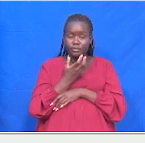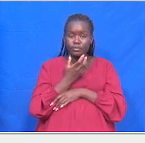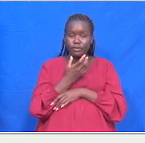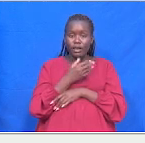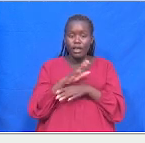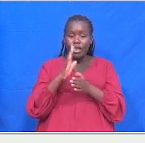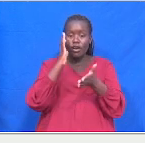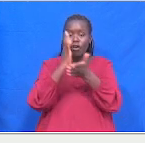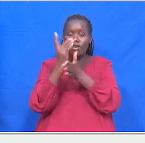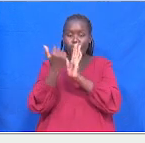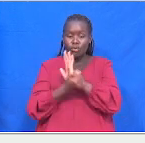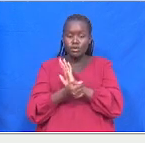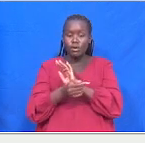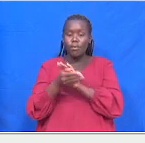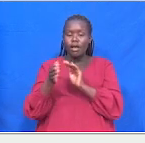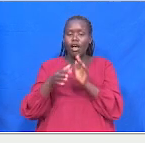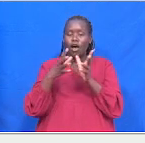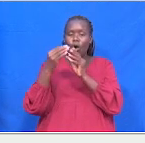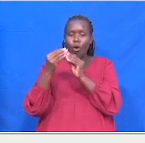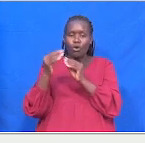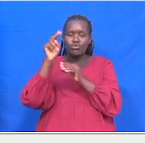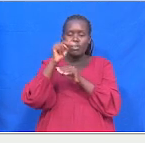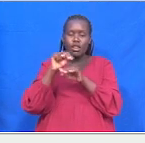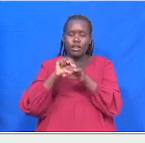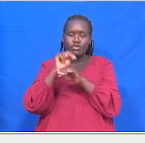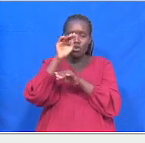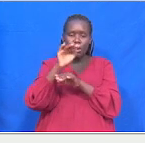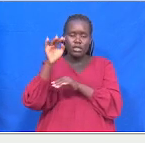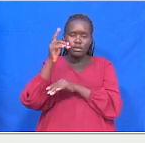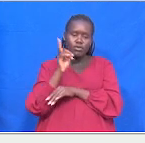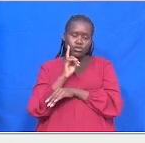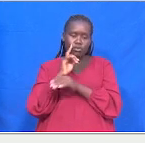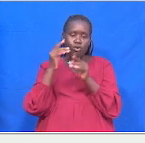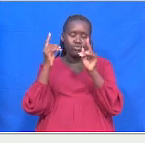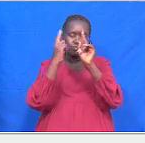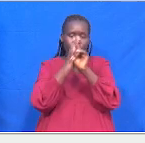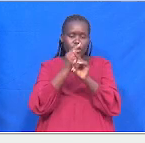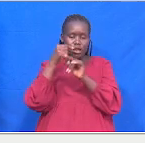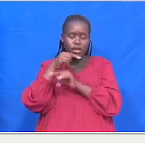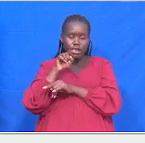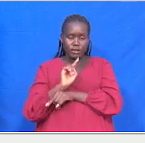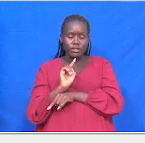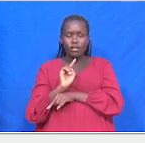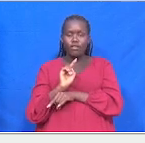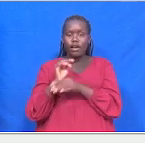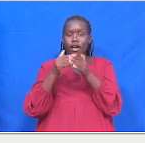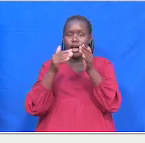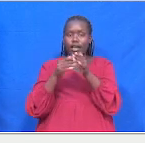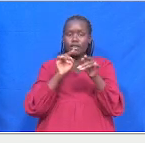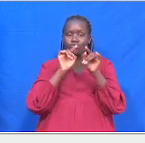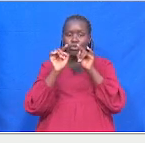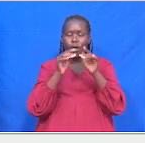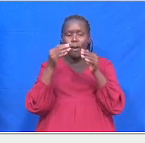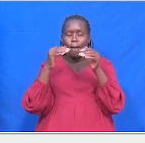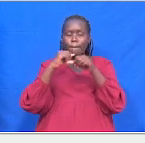Gachagua has confirmed that he will appear before the National Assembly tomorrow to defend himself against allegations made by